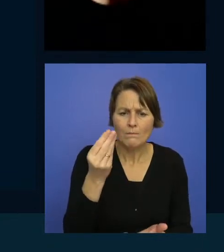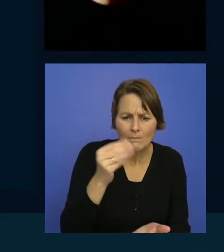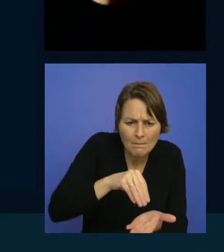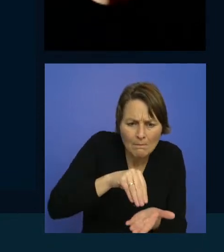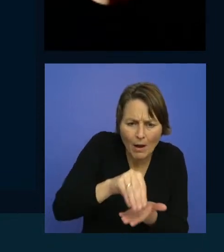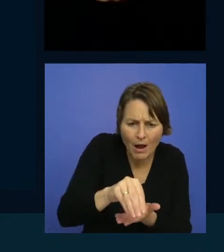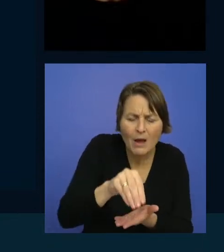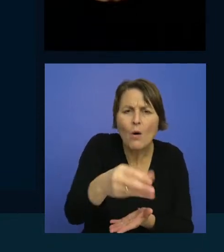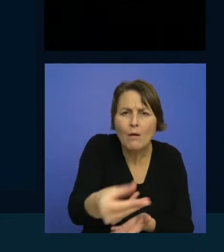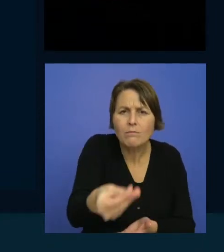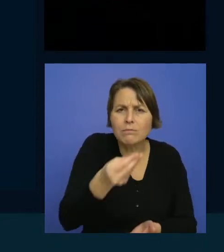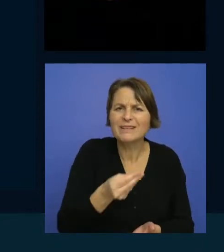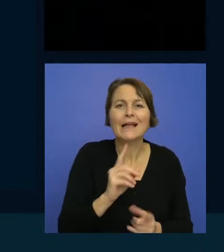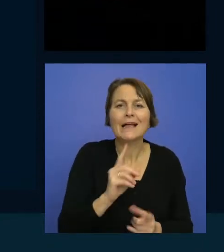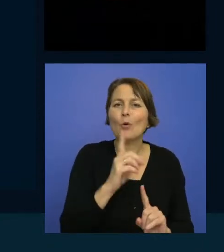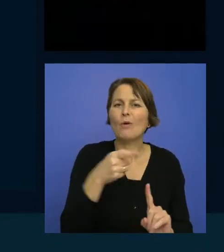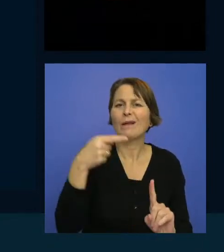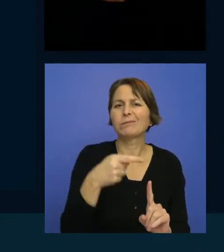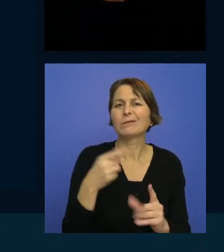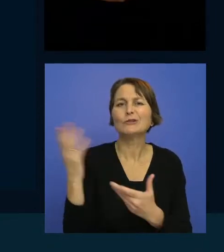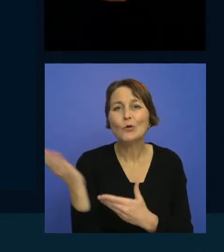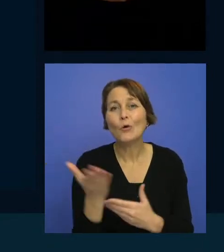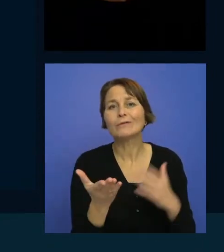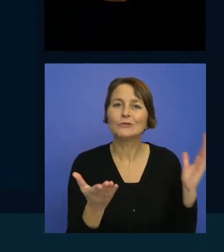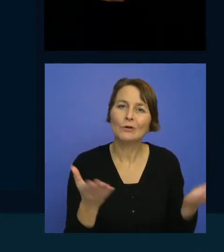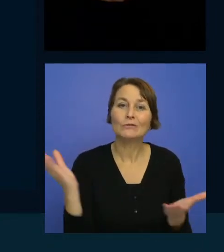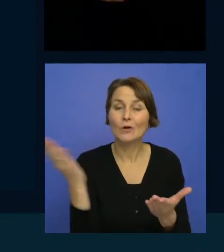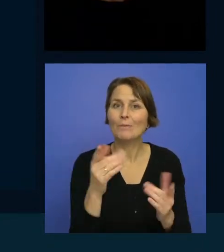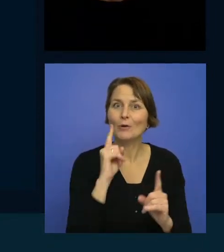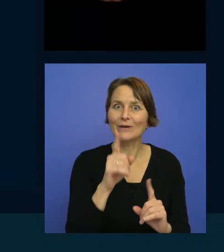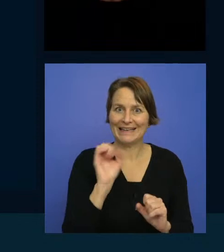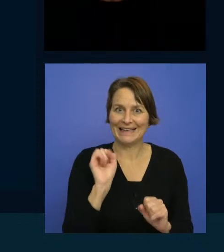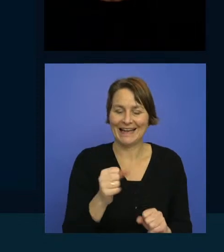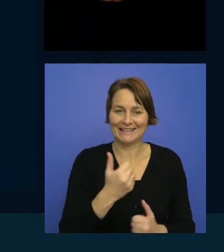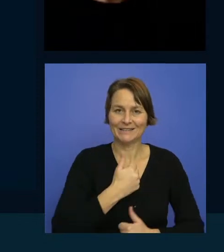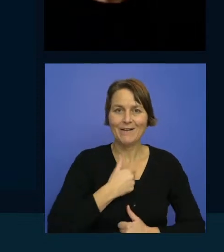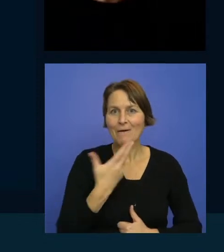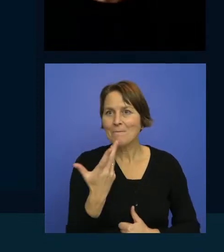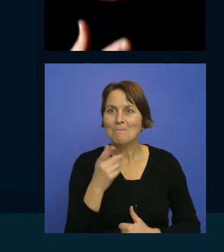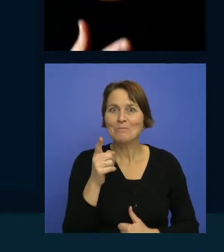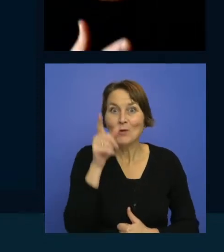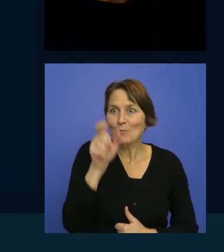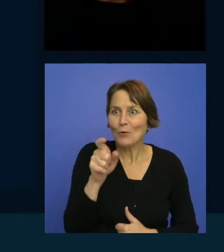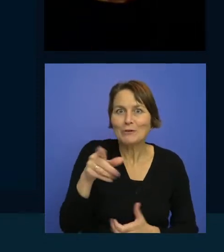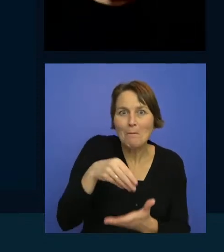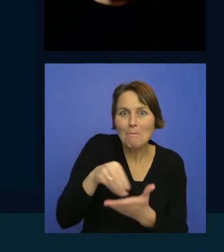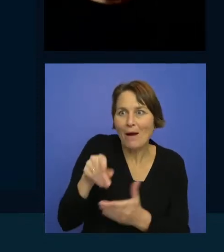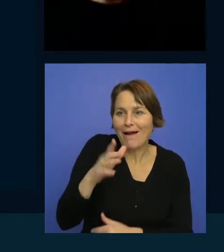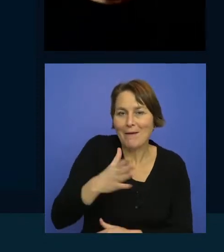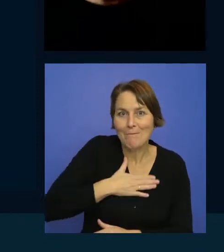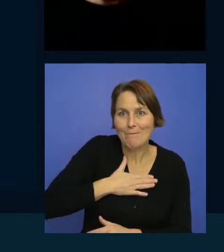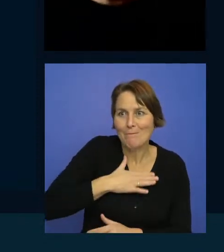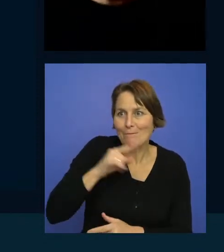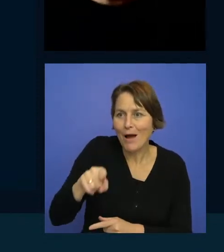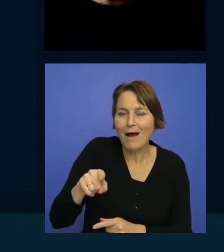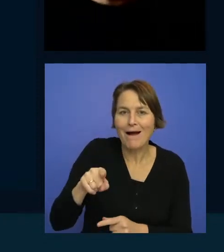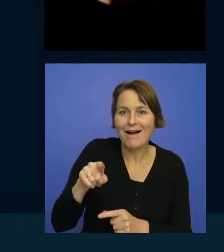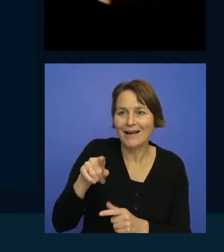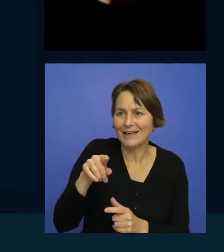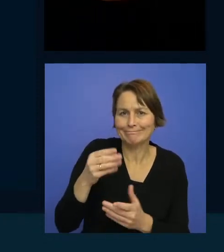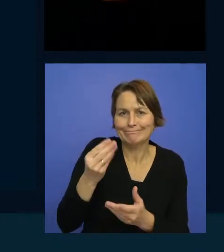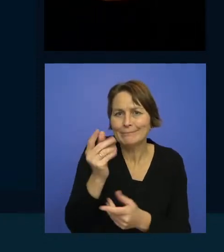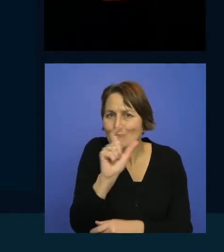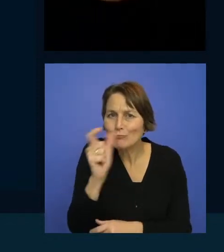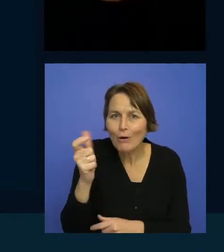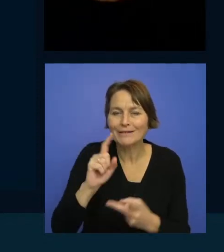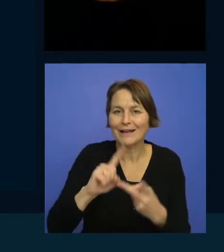literally track what is it that the customers are doing with your mobile app experience or your e-commerce site, to start looking at